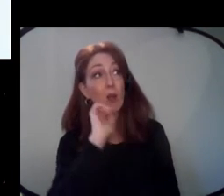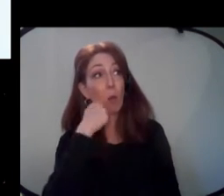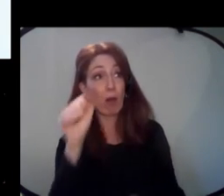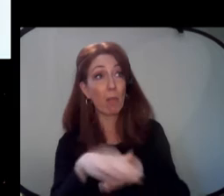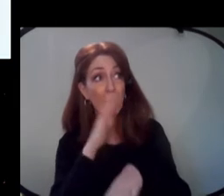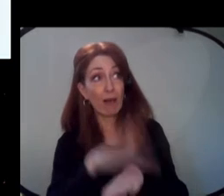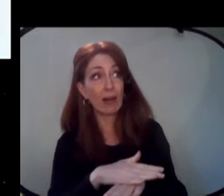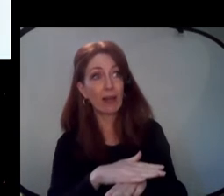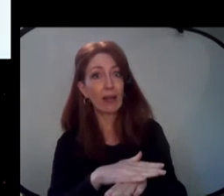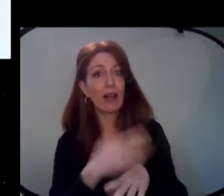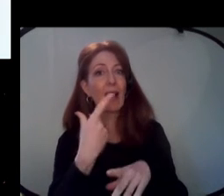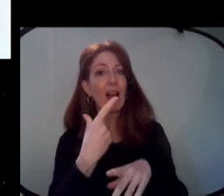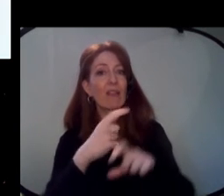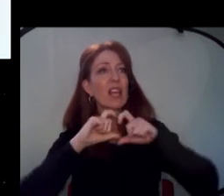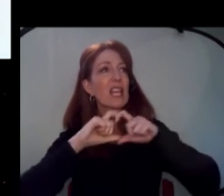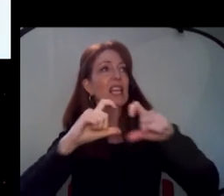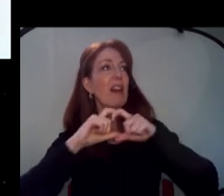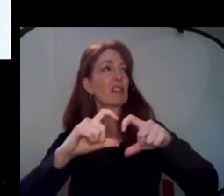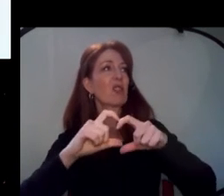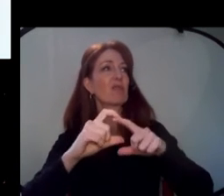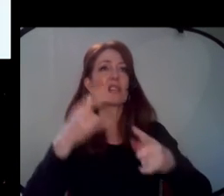on to sexually exploit her over an extended period.